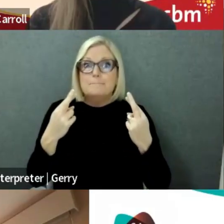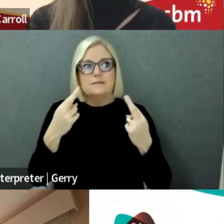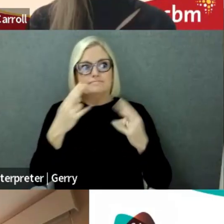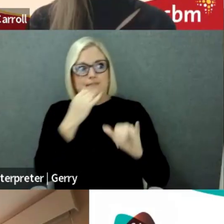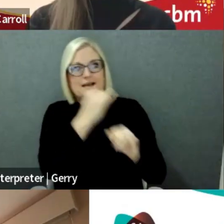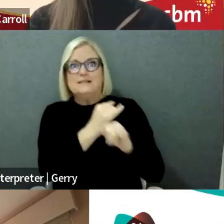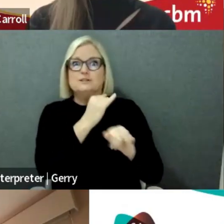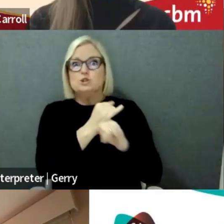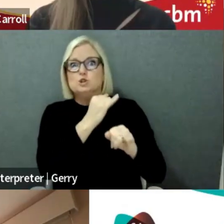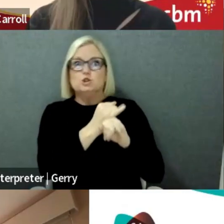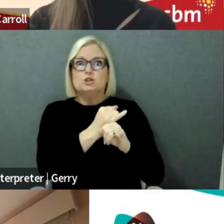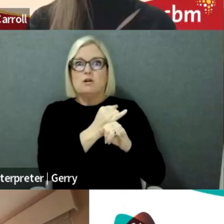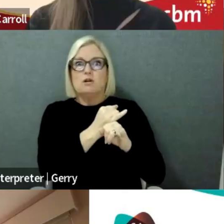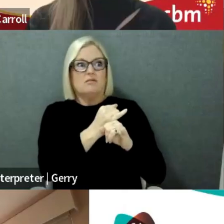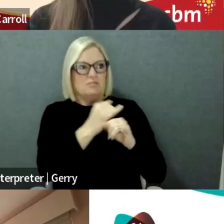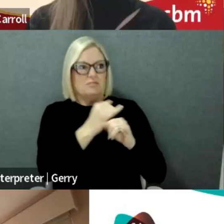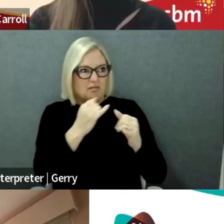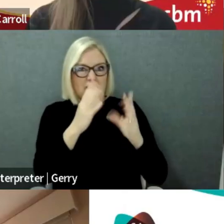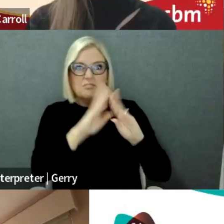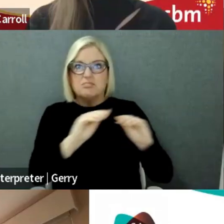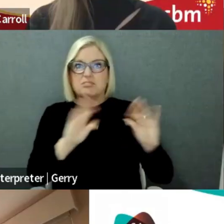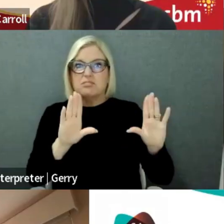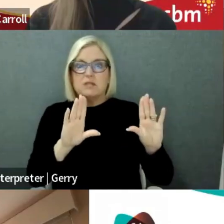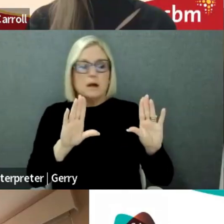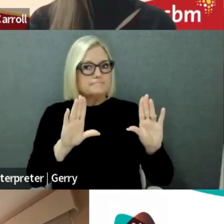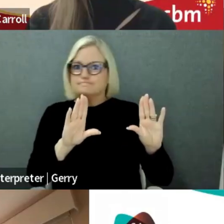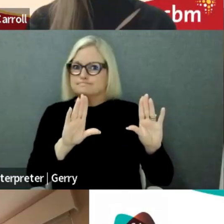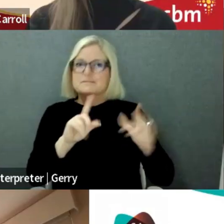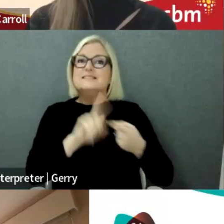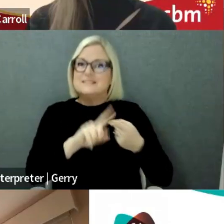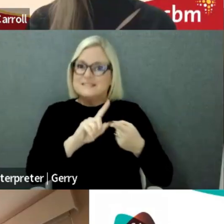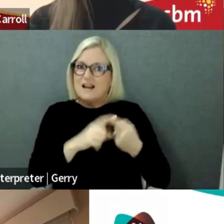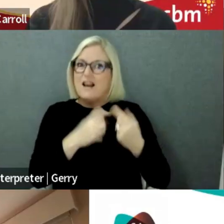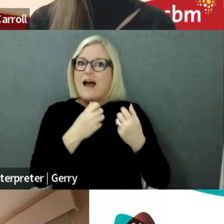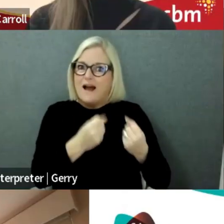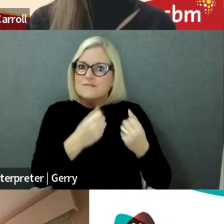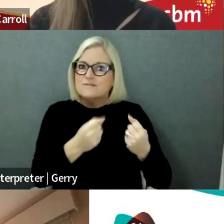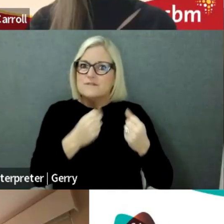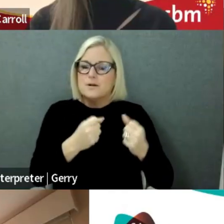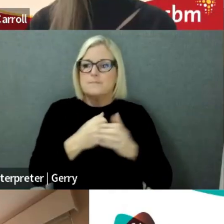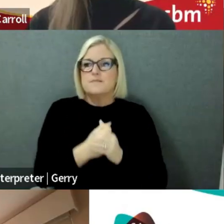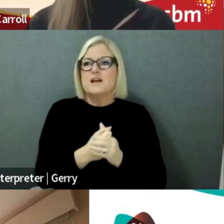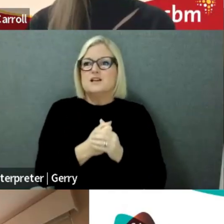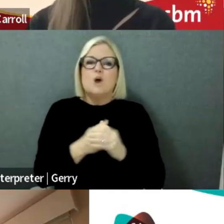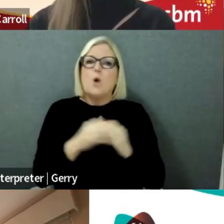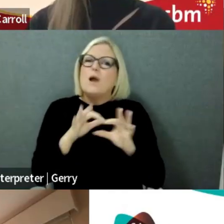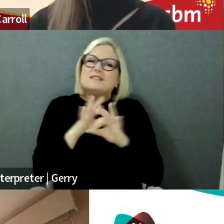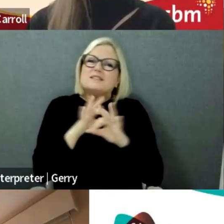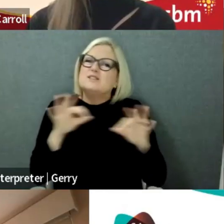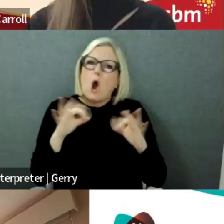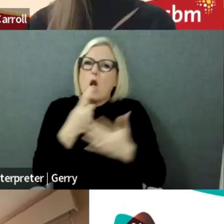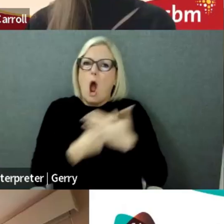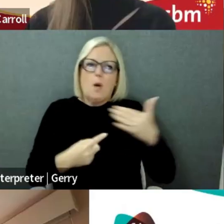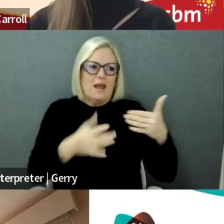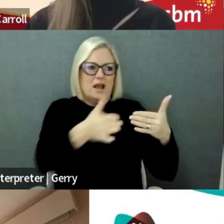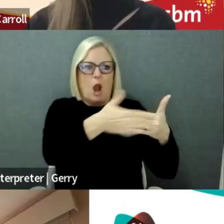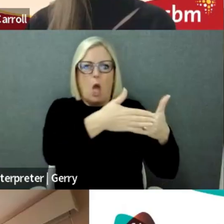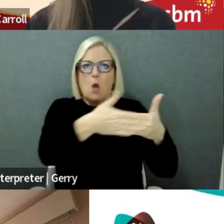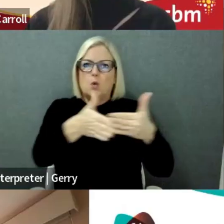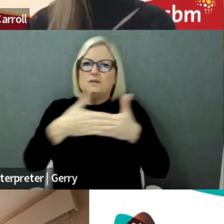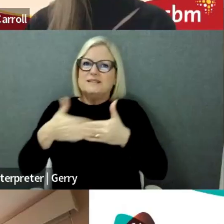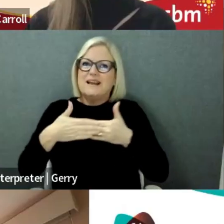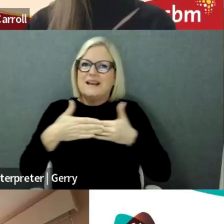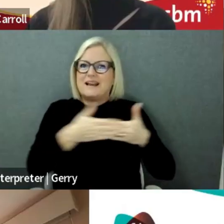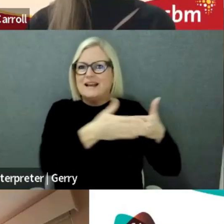very unfinished agenda. As we have heard, this is not simply about closing institutions, as many have said before. It's about transforming the